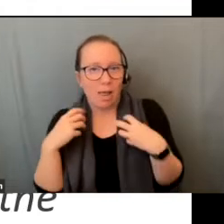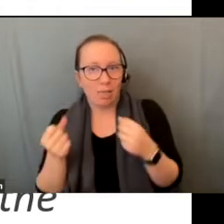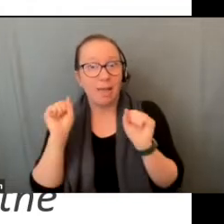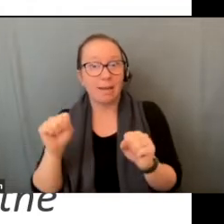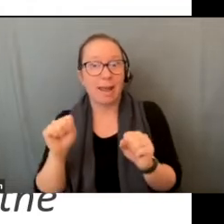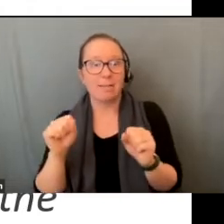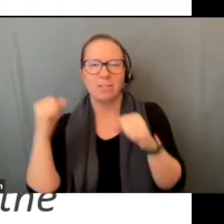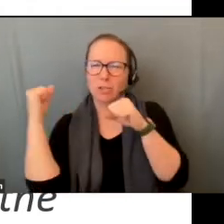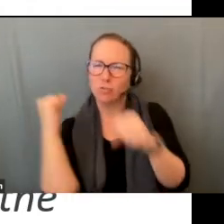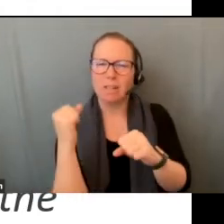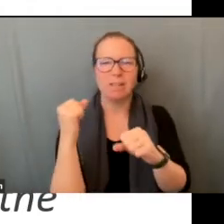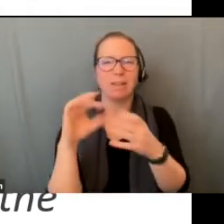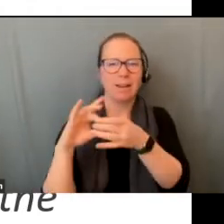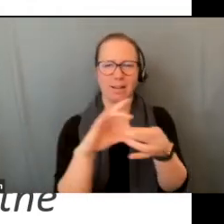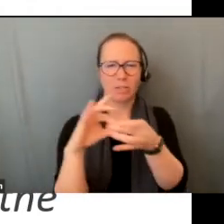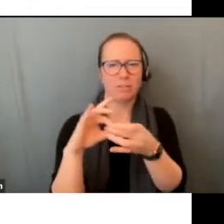those connections.